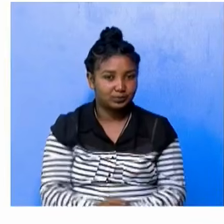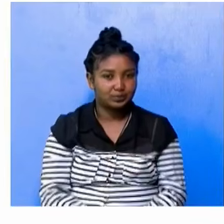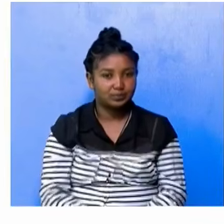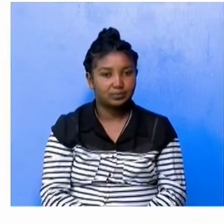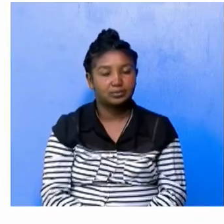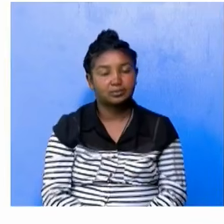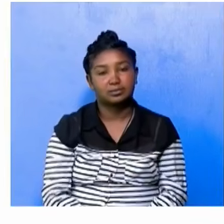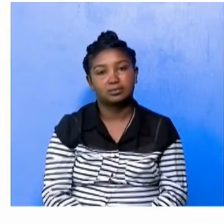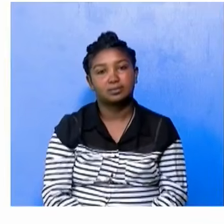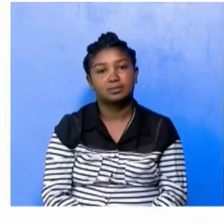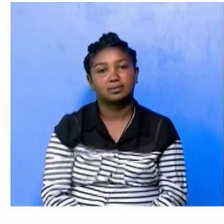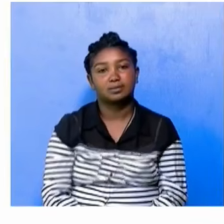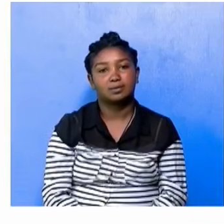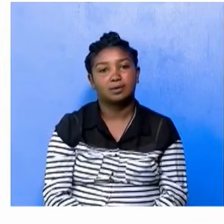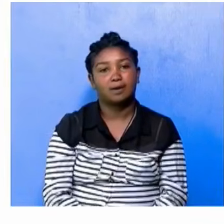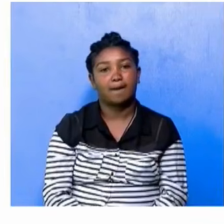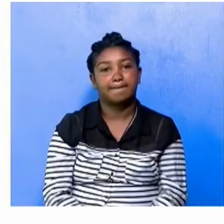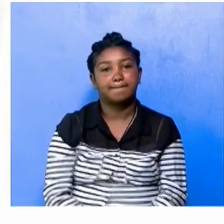Something